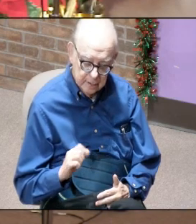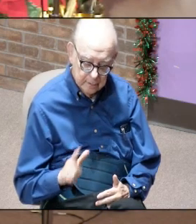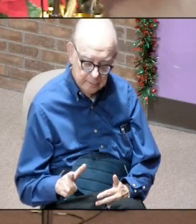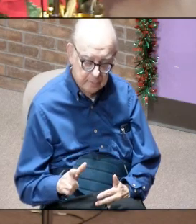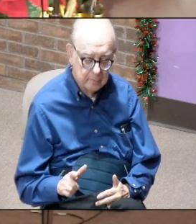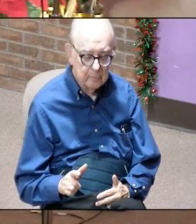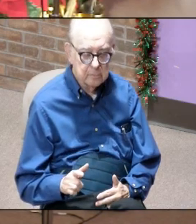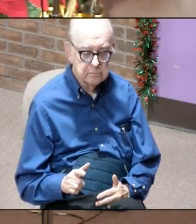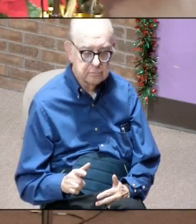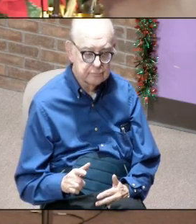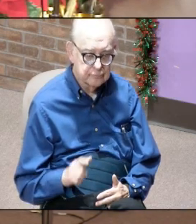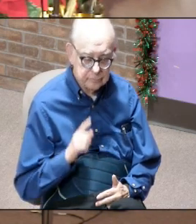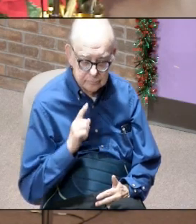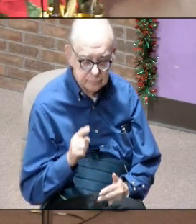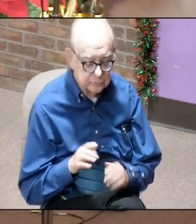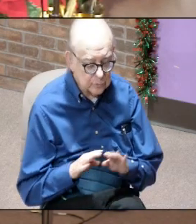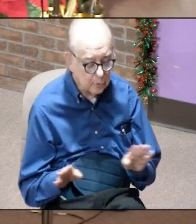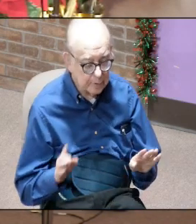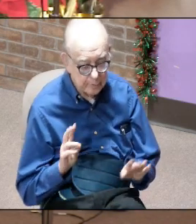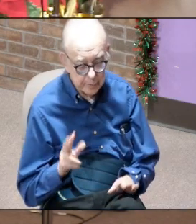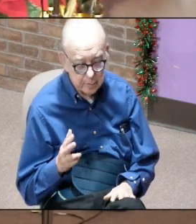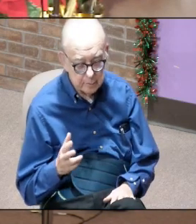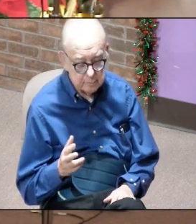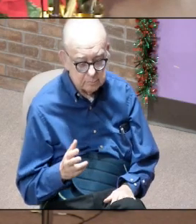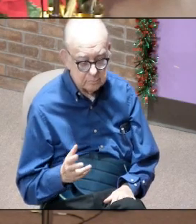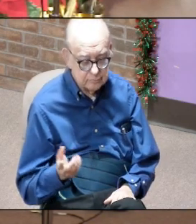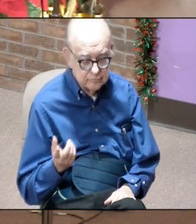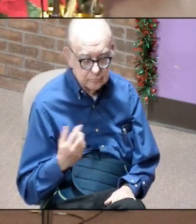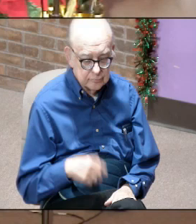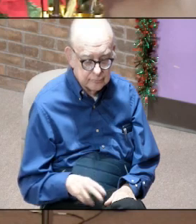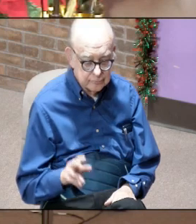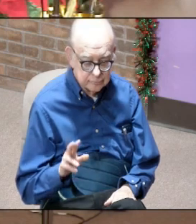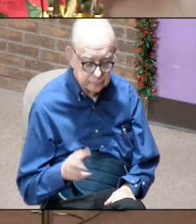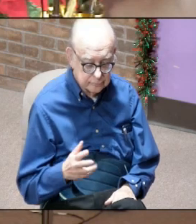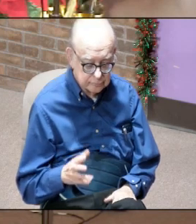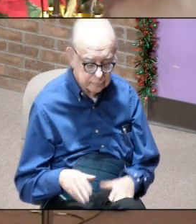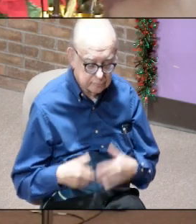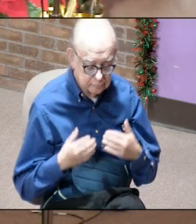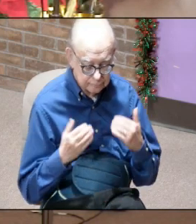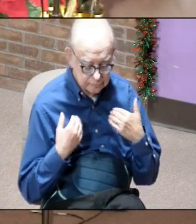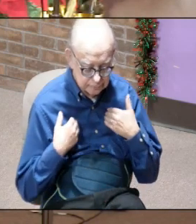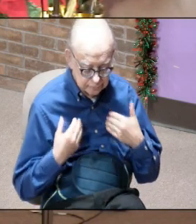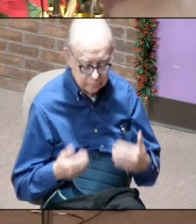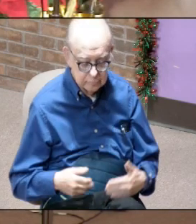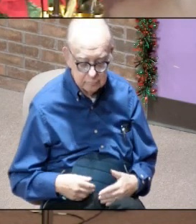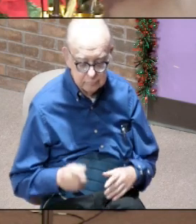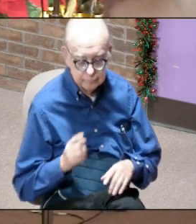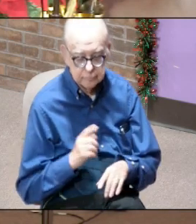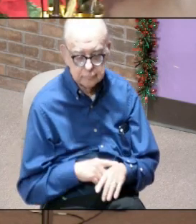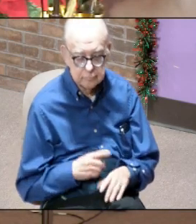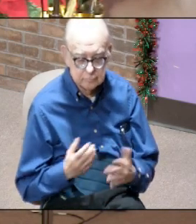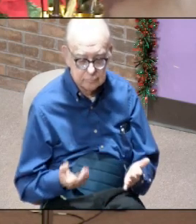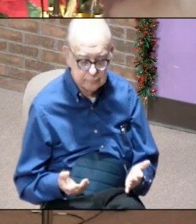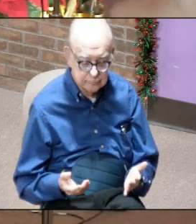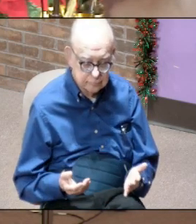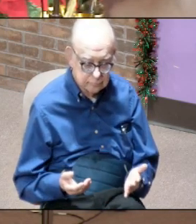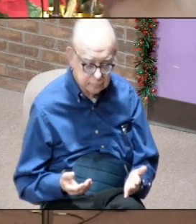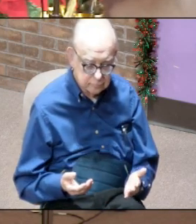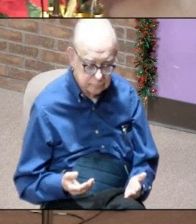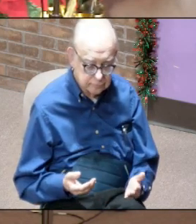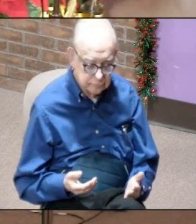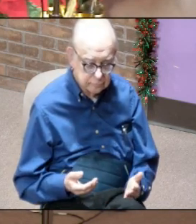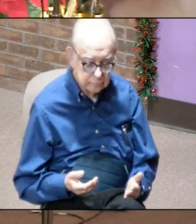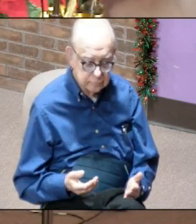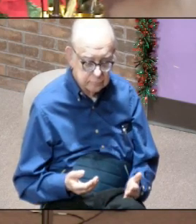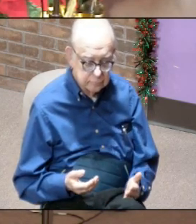They said, let's open the third seal. And he says, come. And the third living creature that appeared at this time now is a black